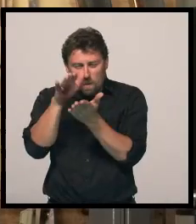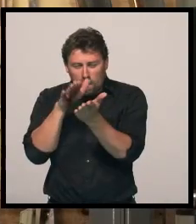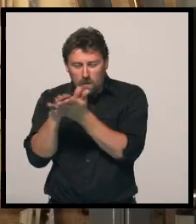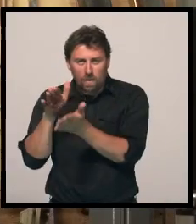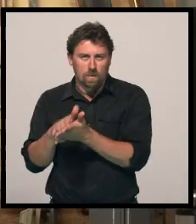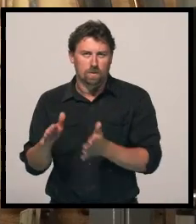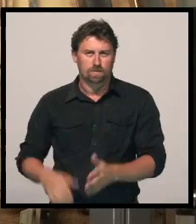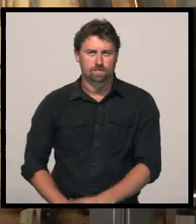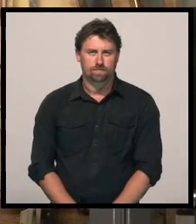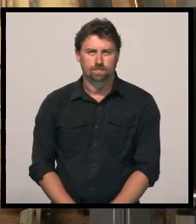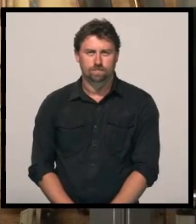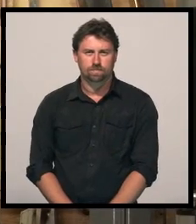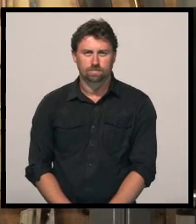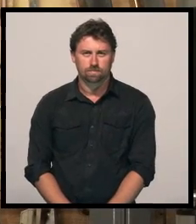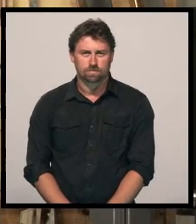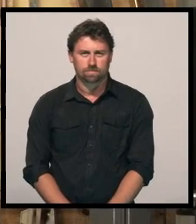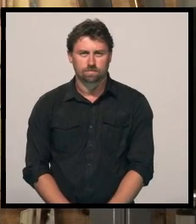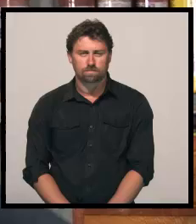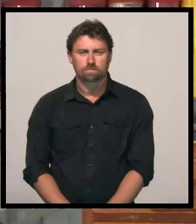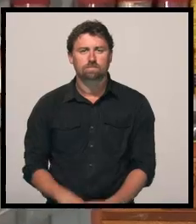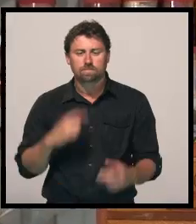If you do that all the way around the box,